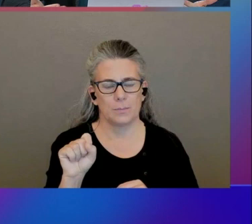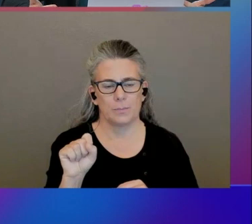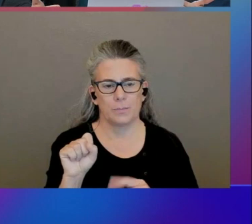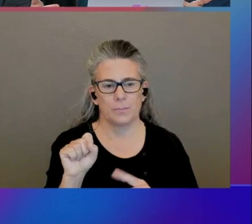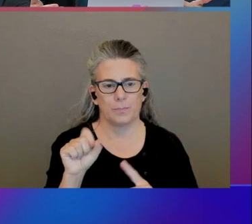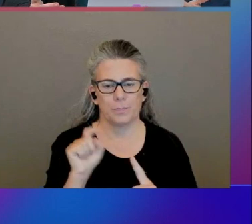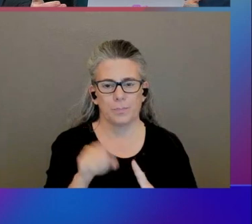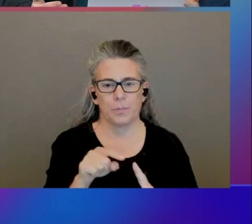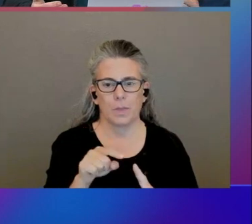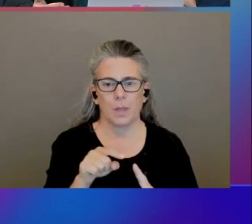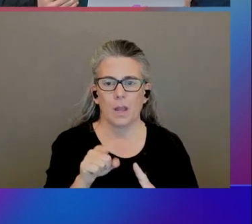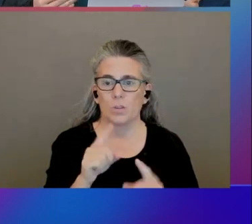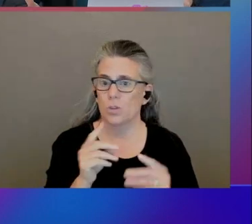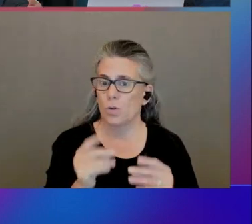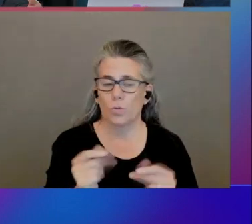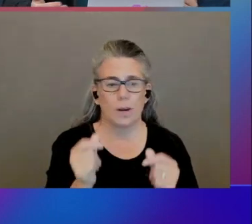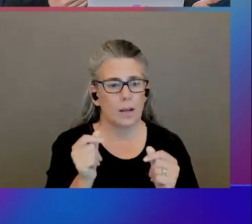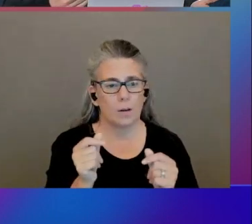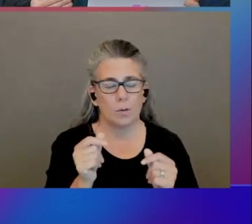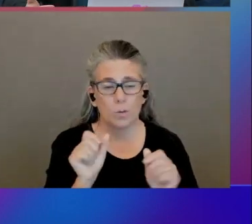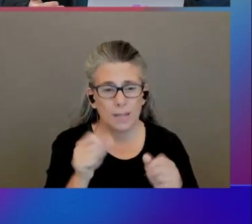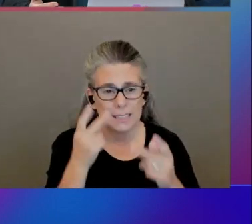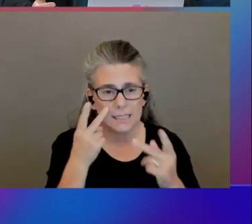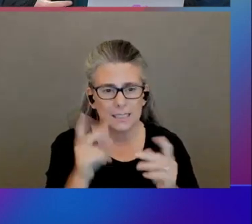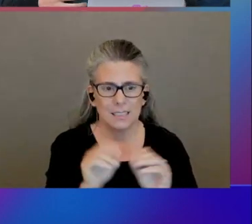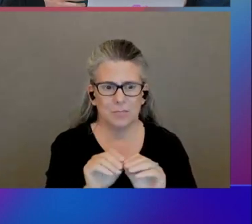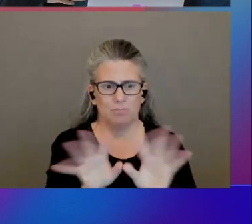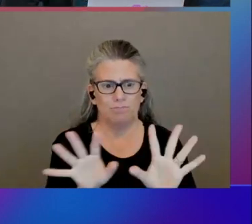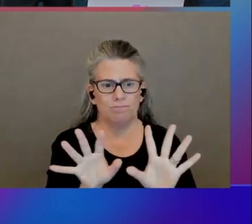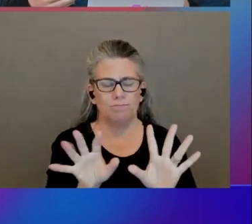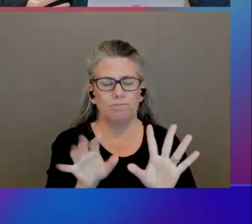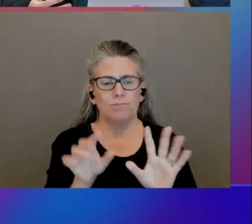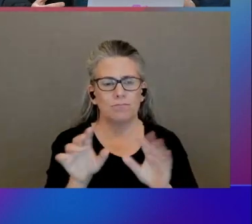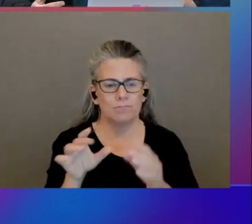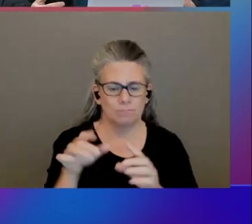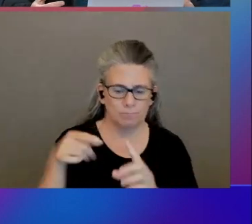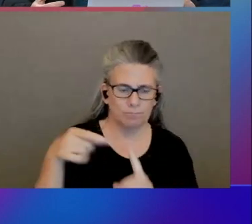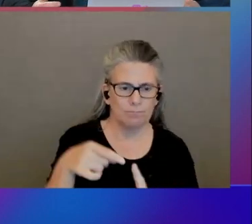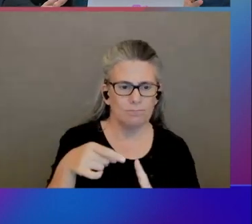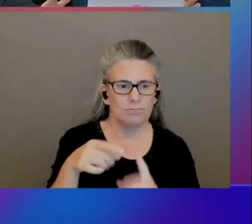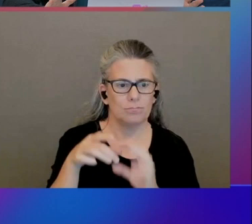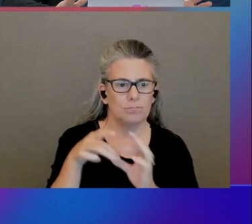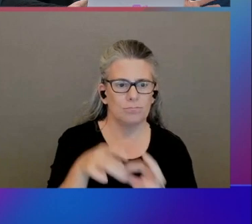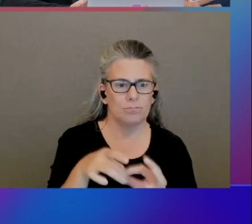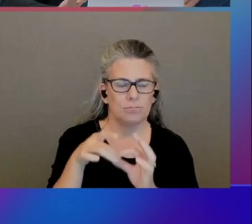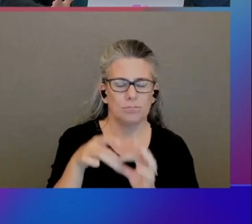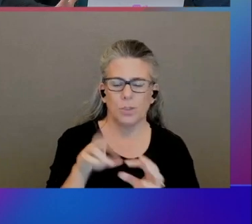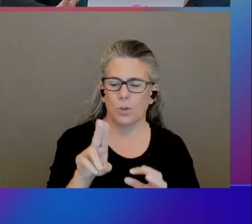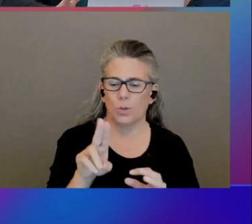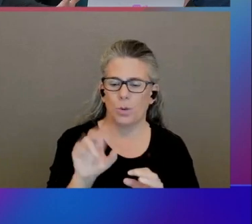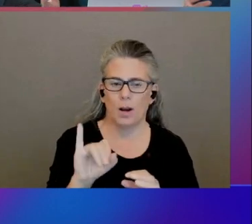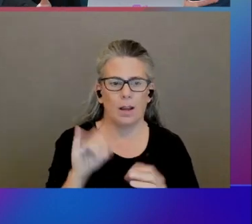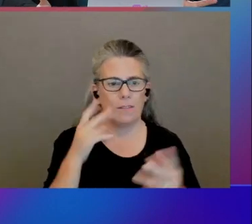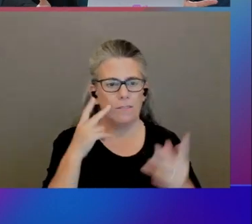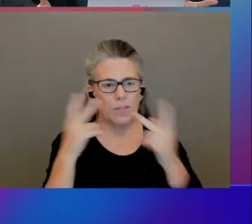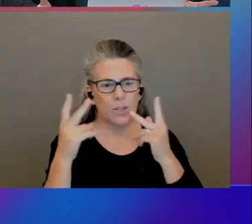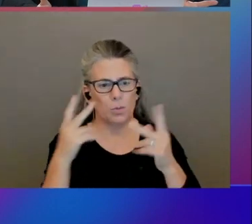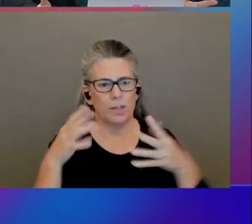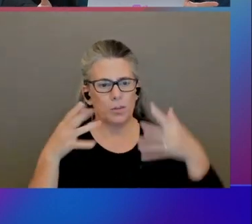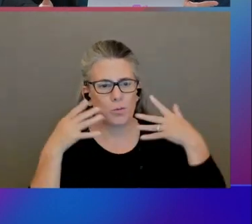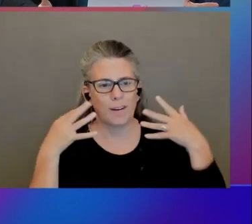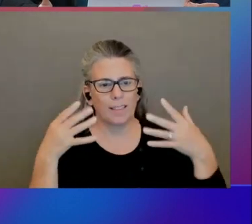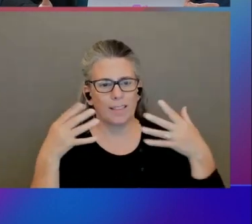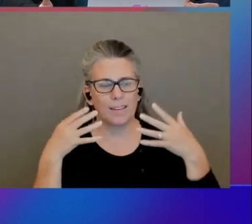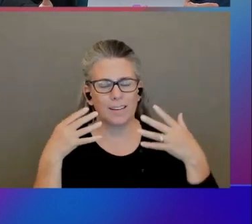right out of the gate, you see that it's very centered around this UI, kind of visually friendly, making it not